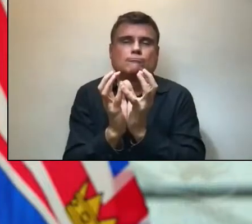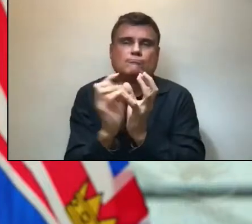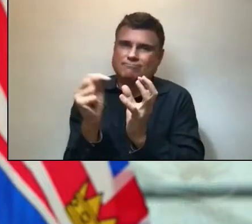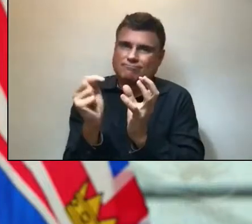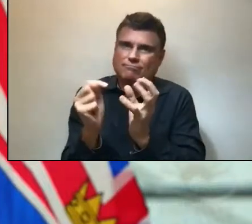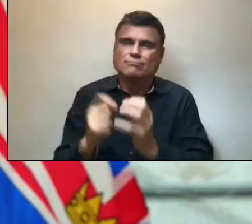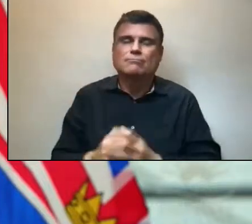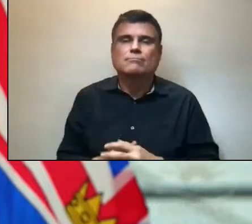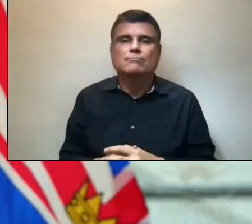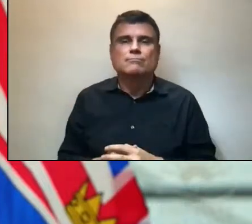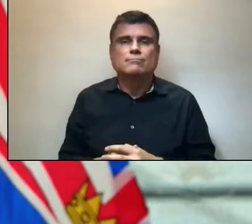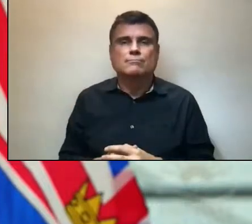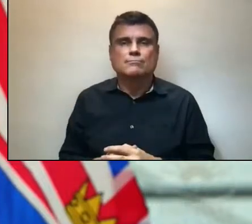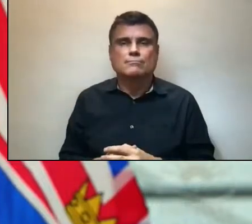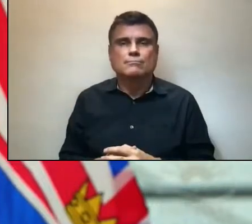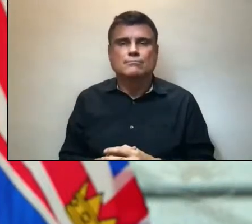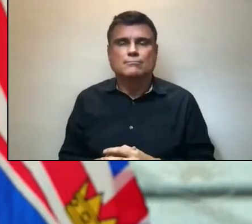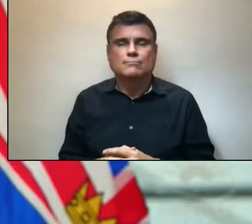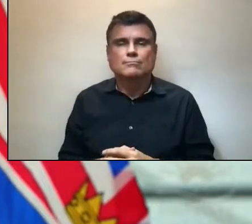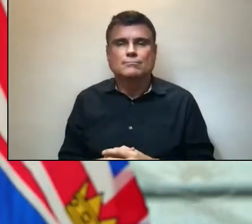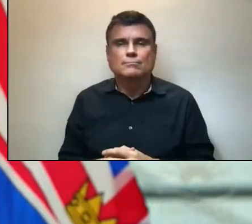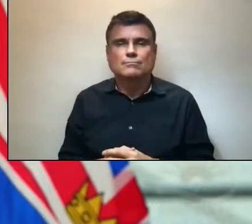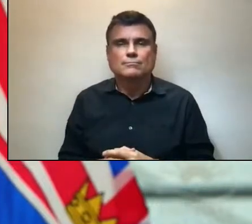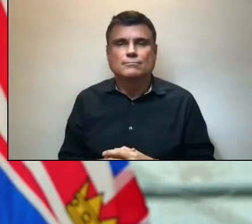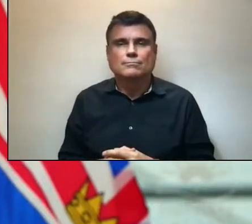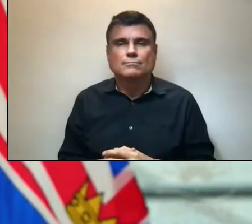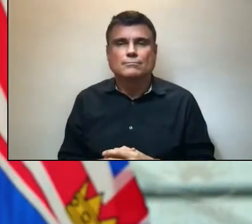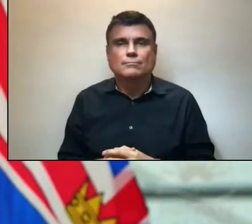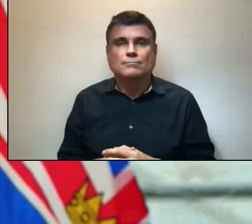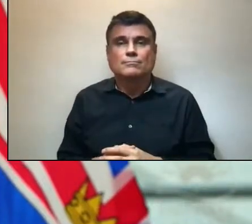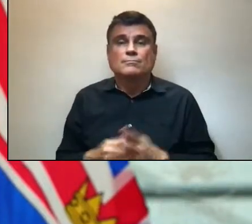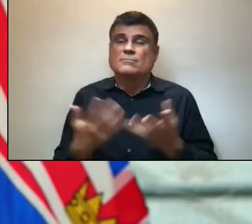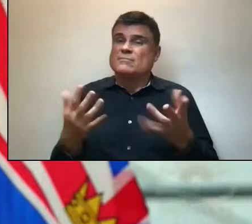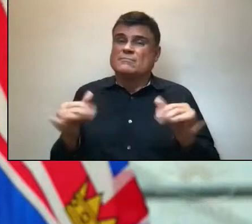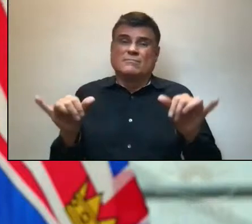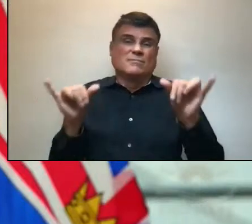These are the precautions, of course, that we're all familiar with.